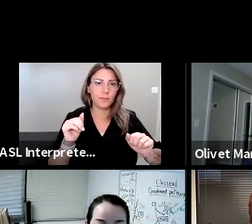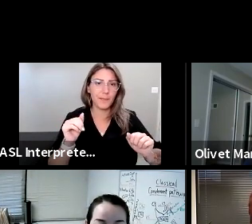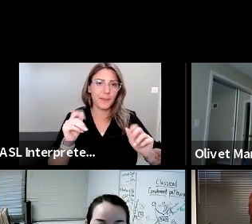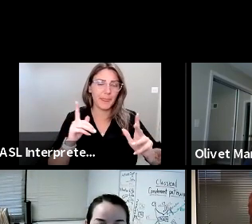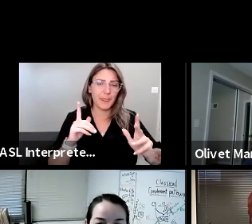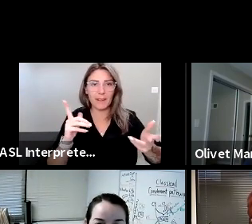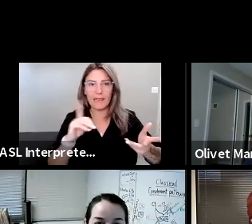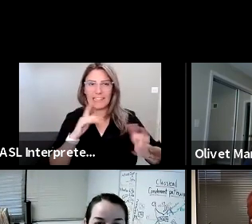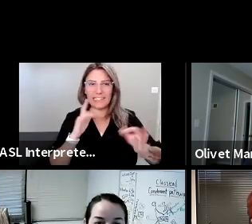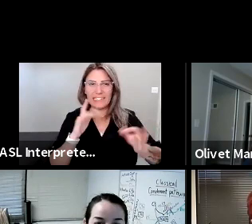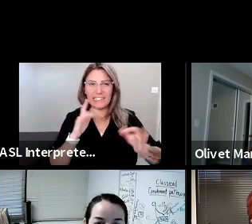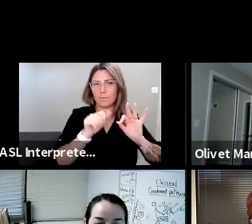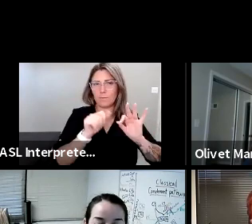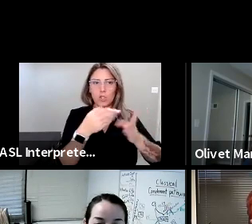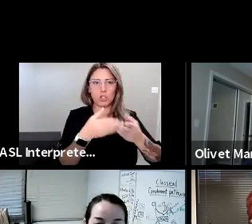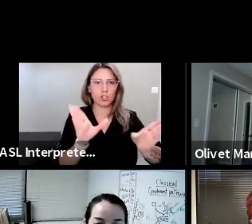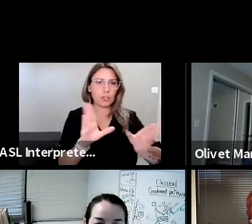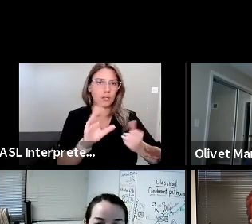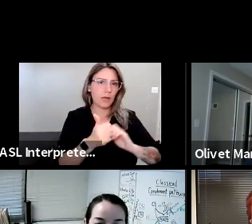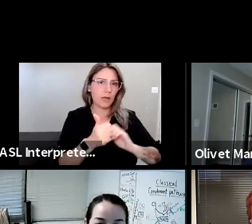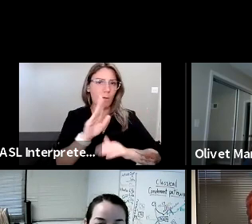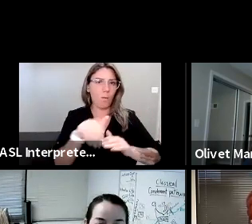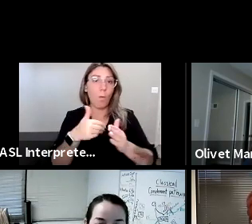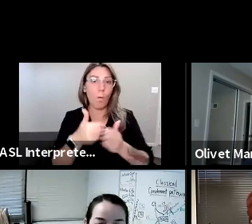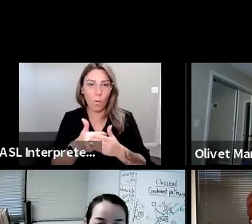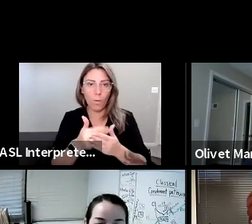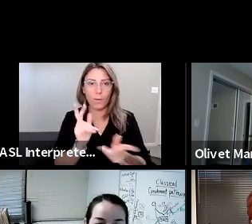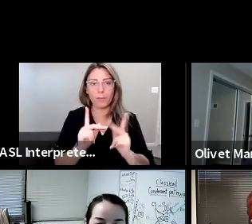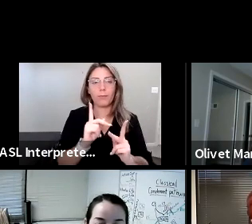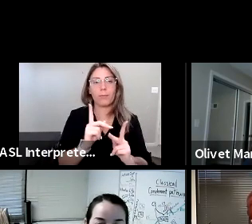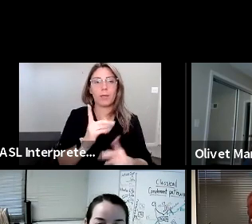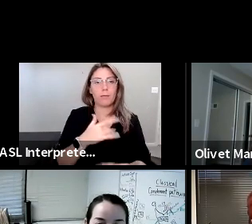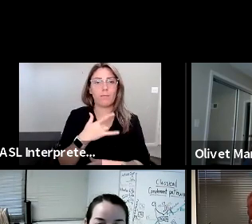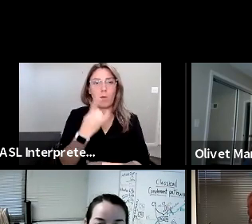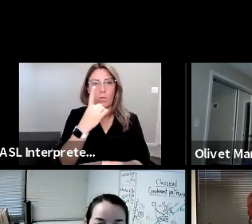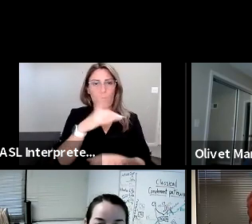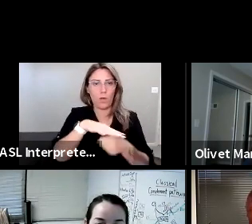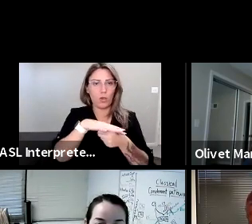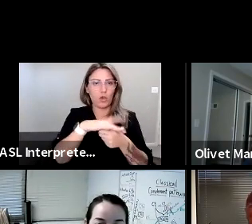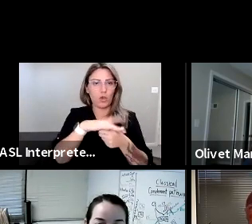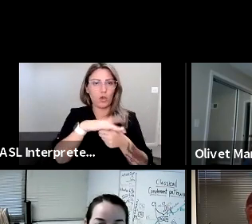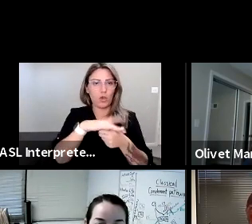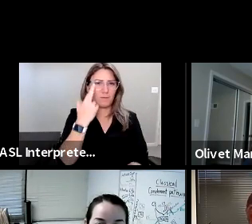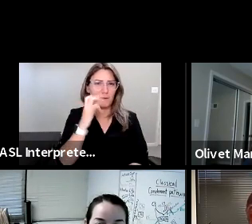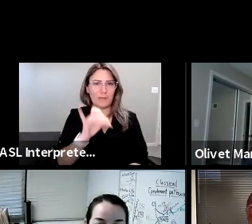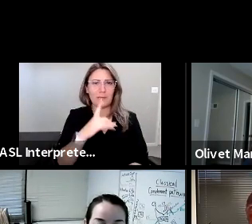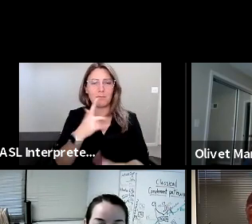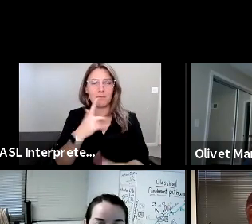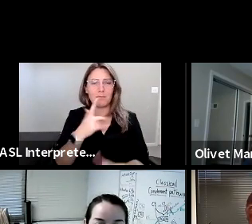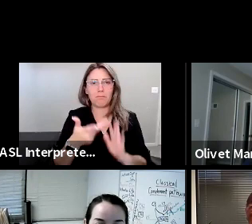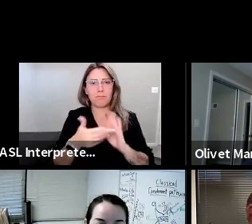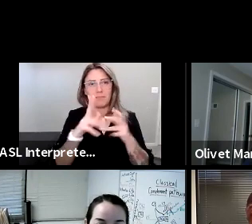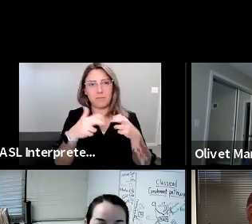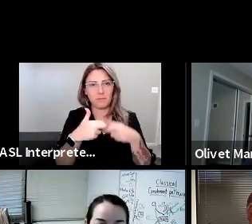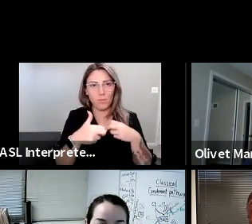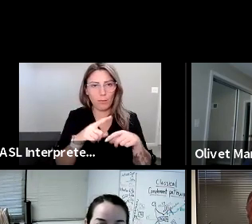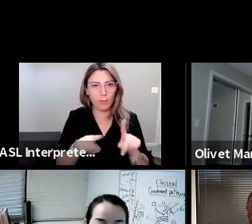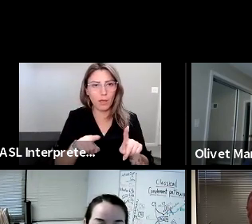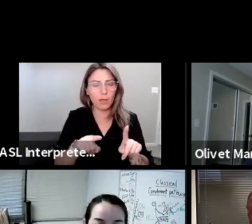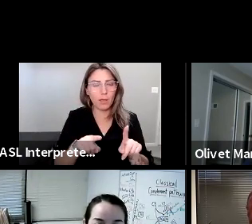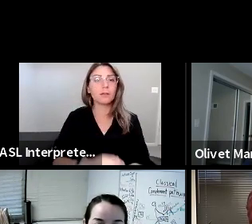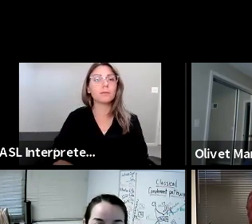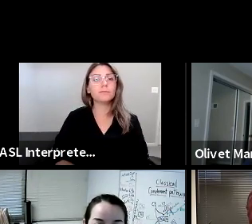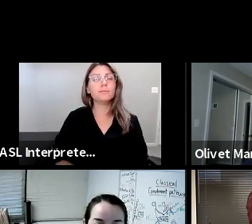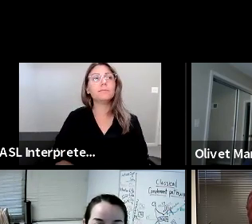oversimplify or overgeneralize how all people felt in a region, because I realize how problematic that is.